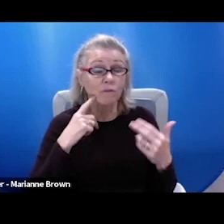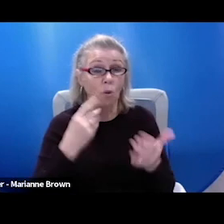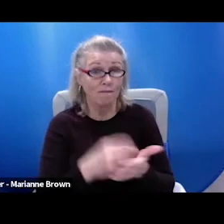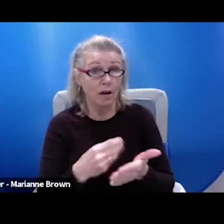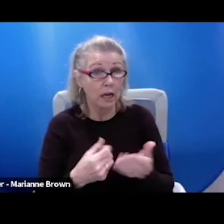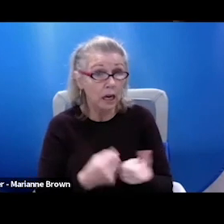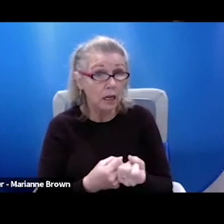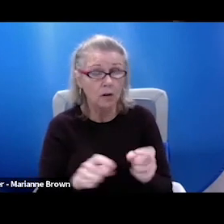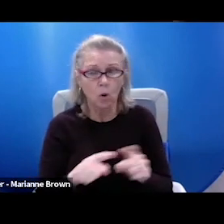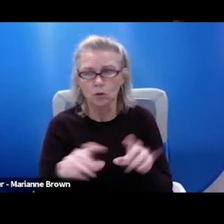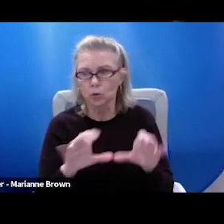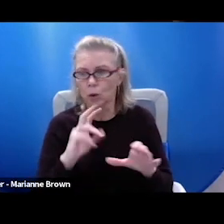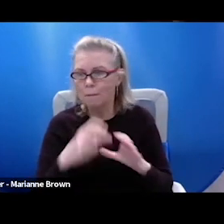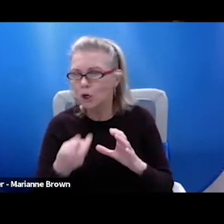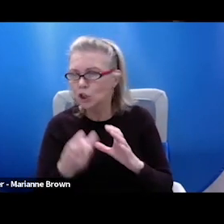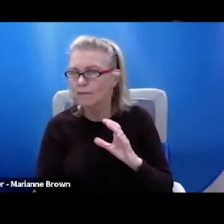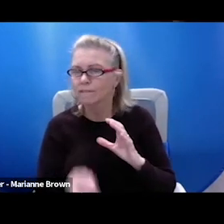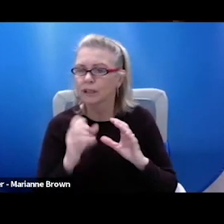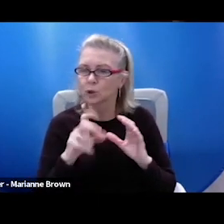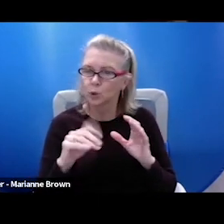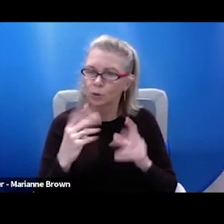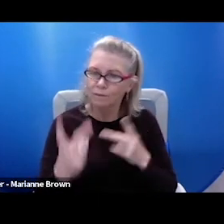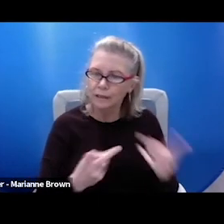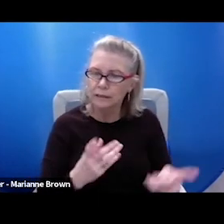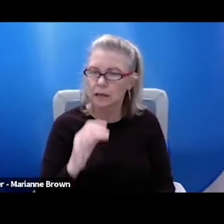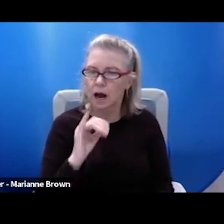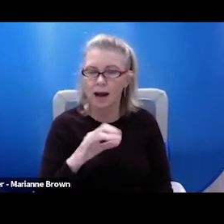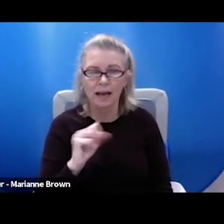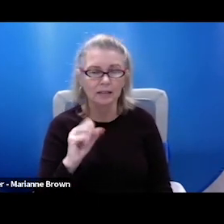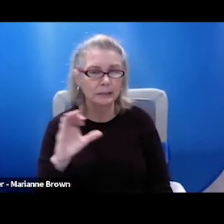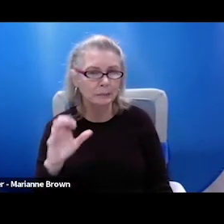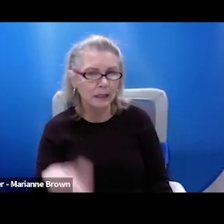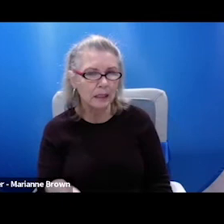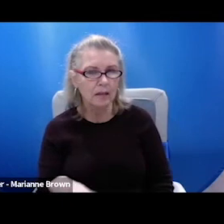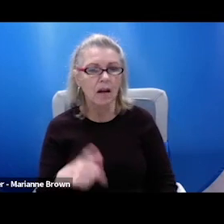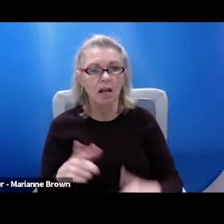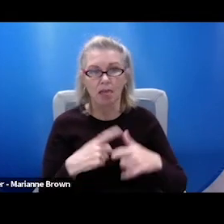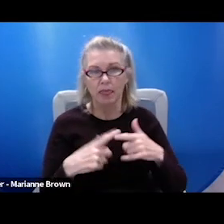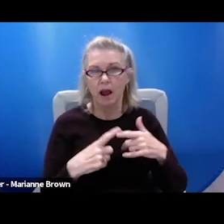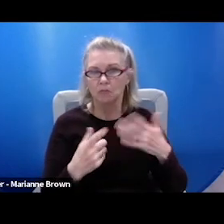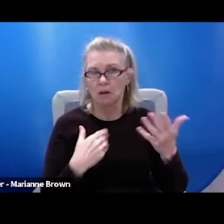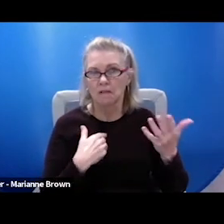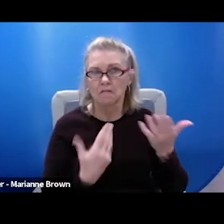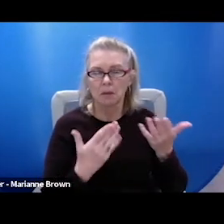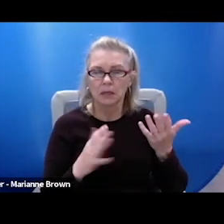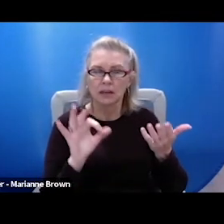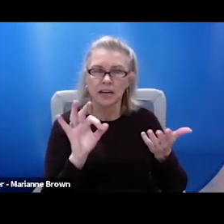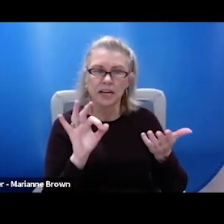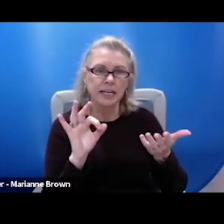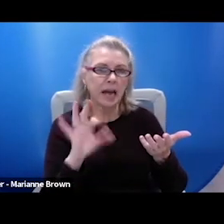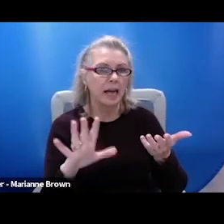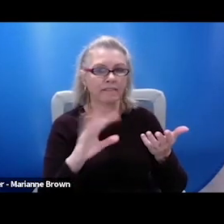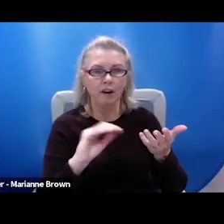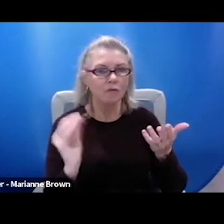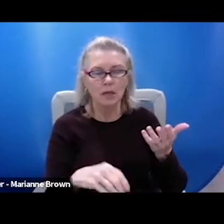immersive studio visits, and at ISCP, one is surrounded by about 95%